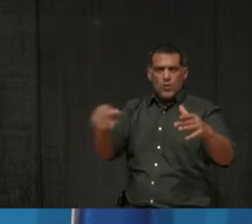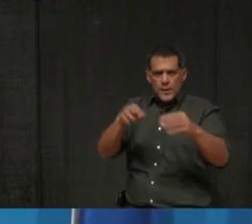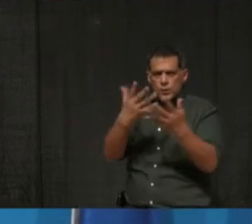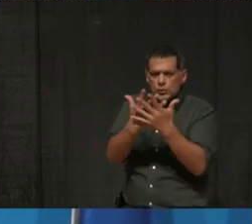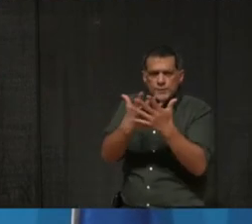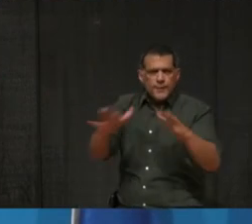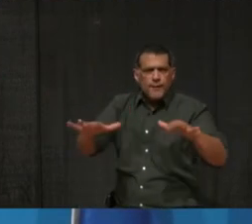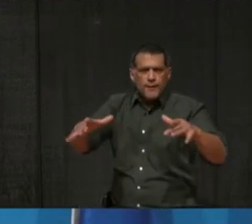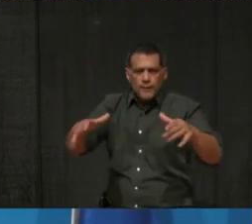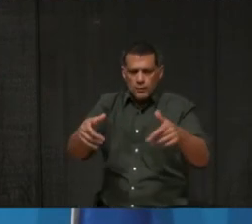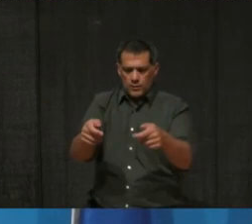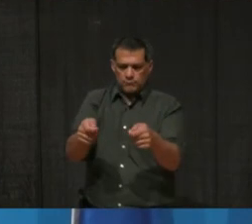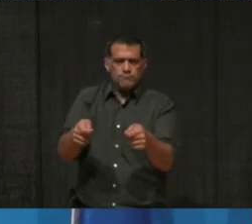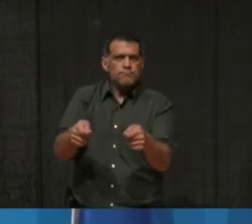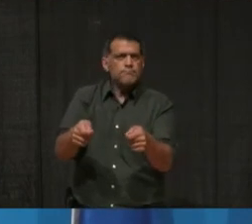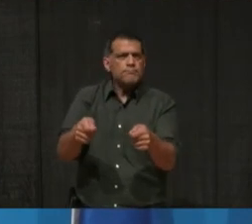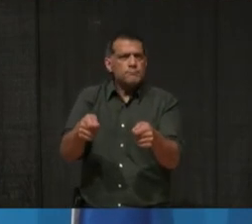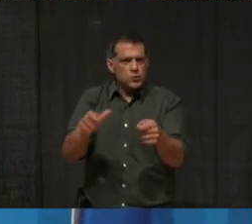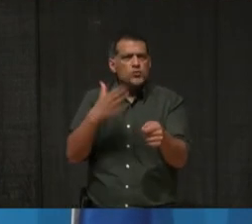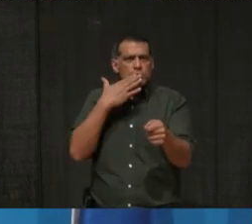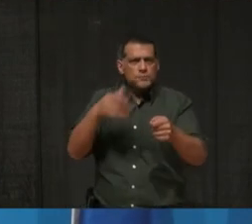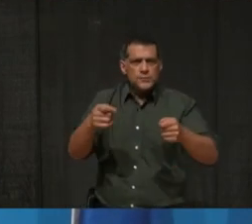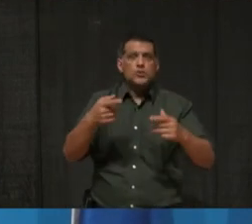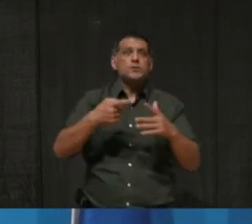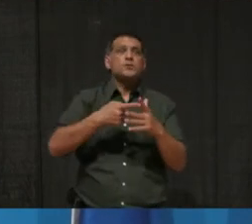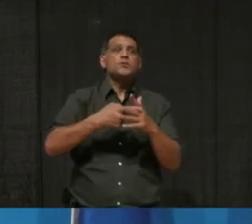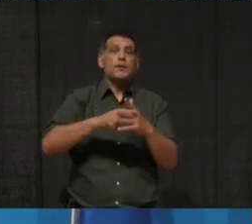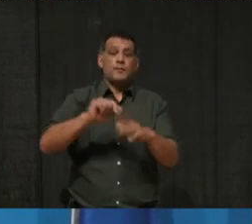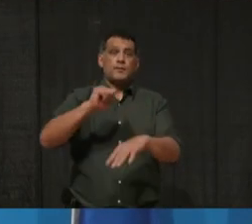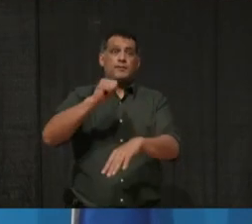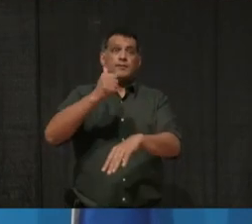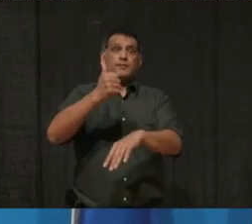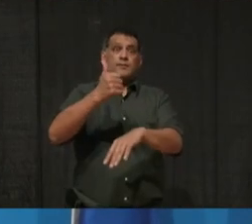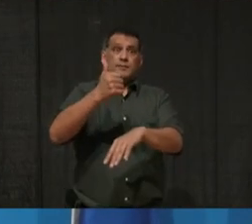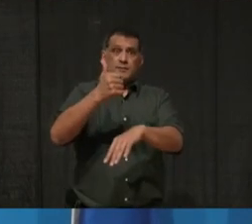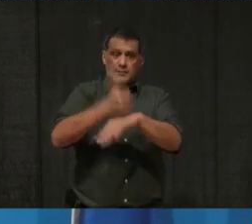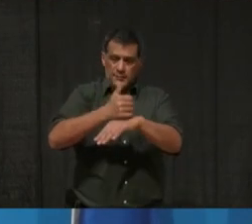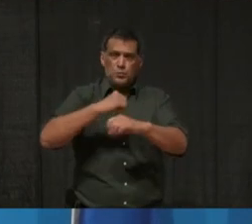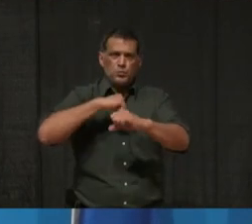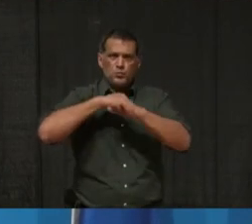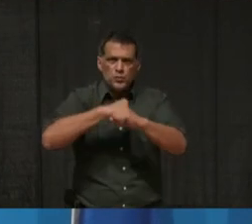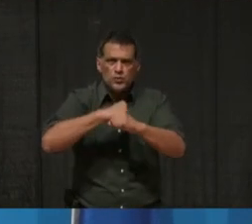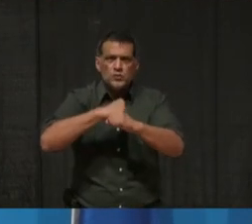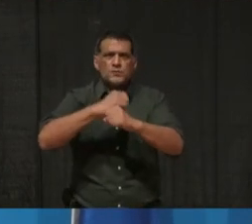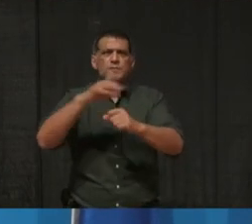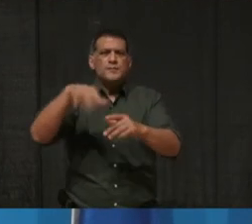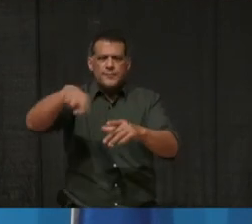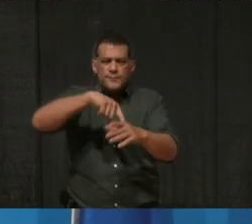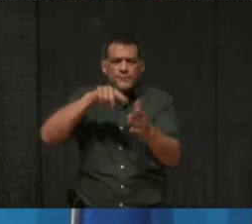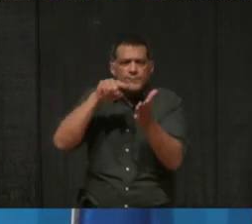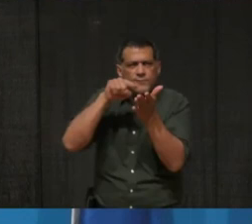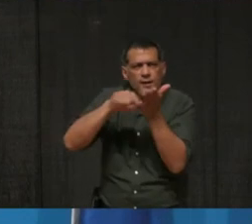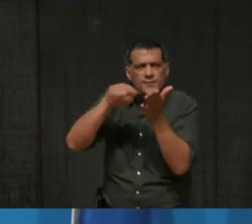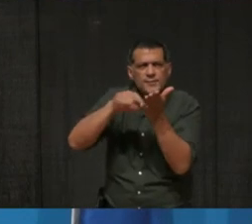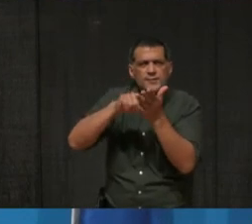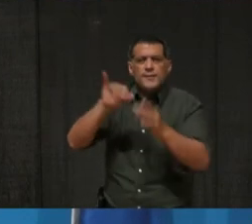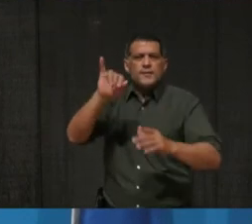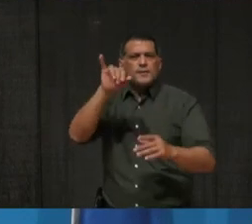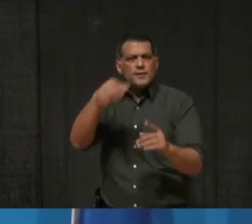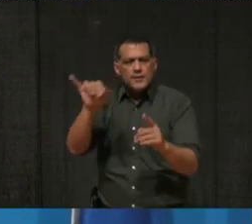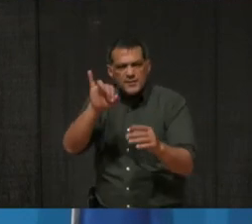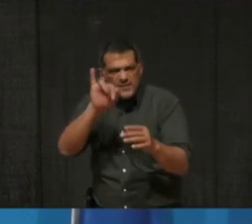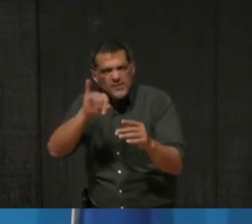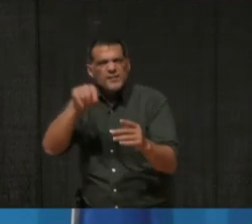workplace. Initial measures taken around infection prevention and control audits, isolation and of close